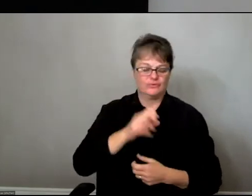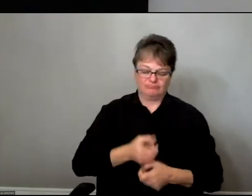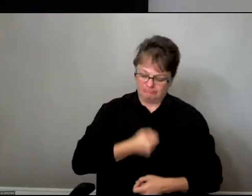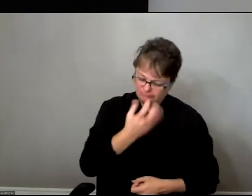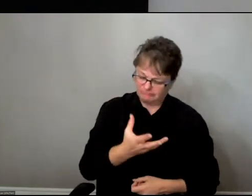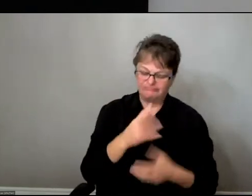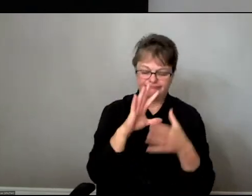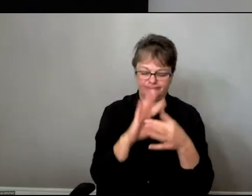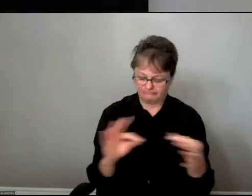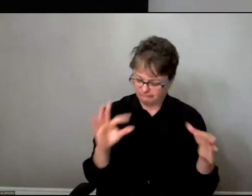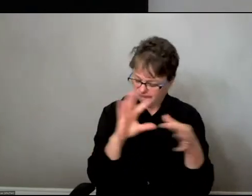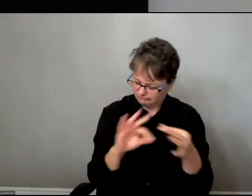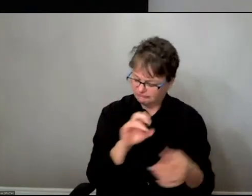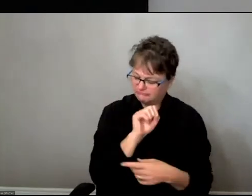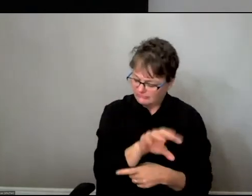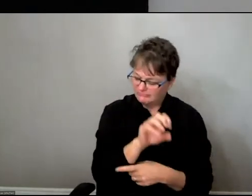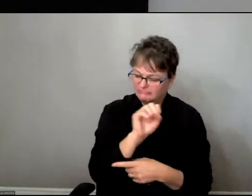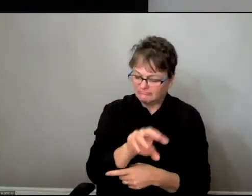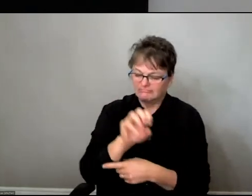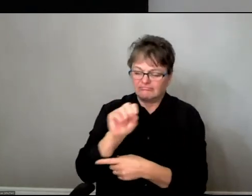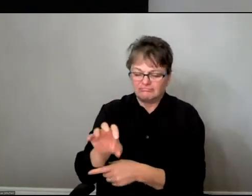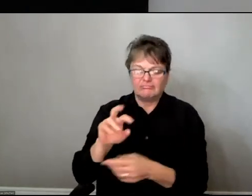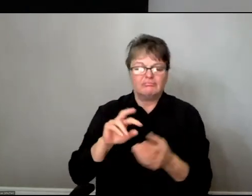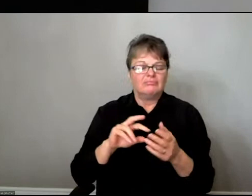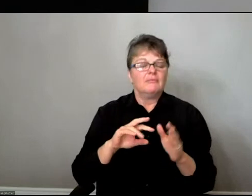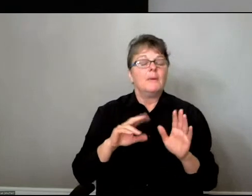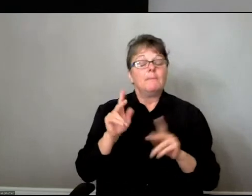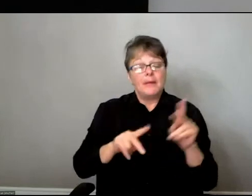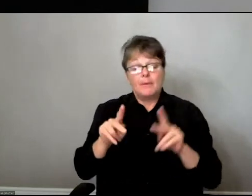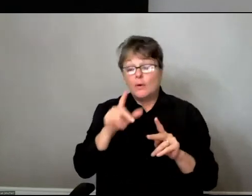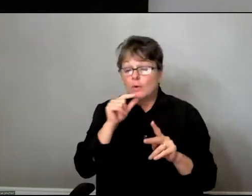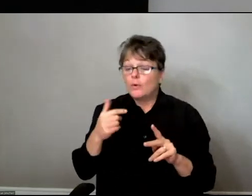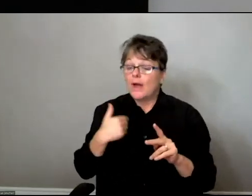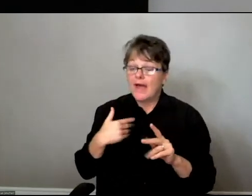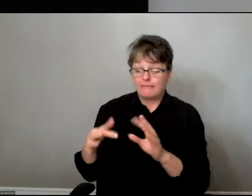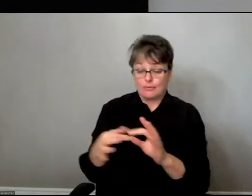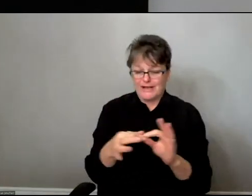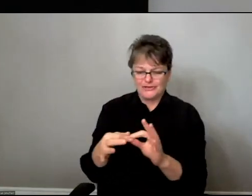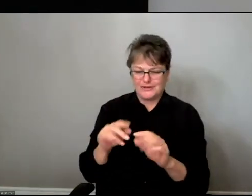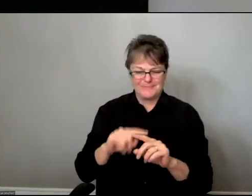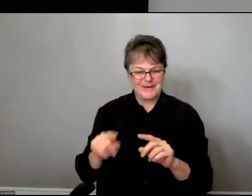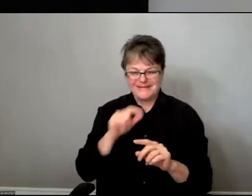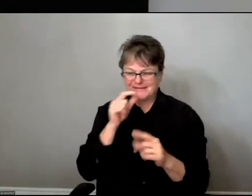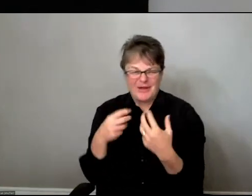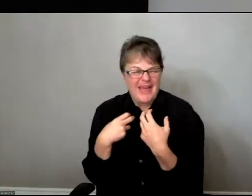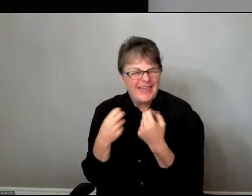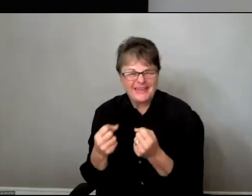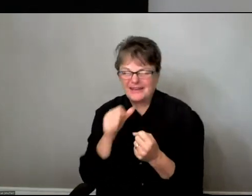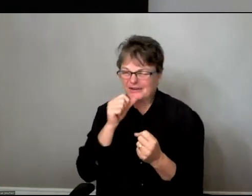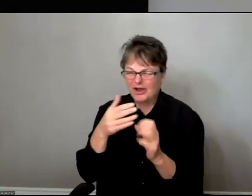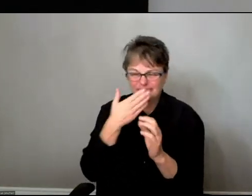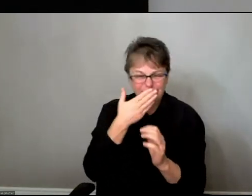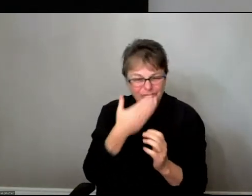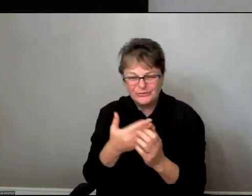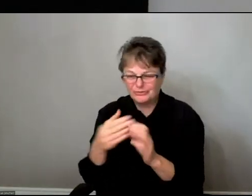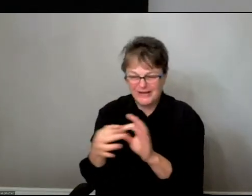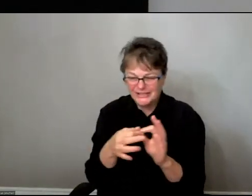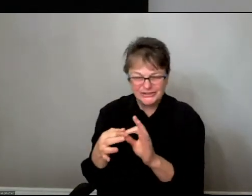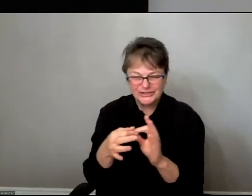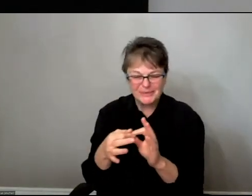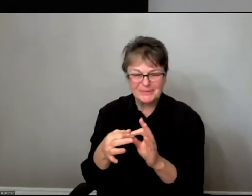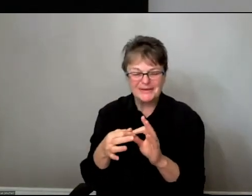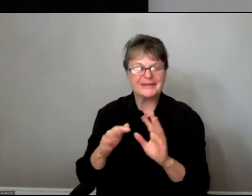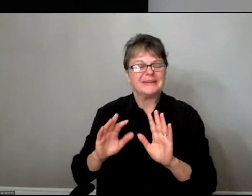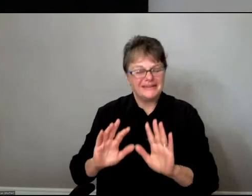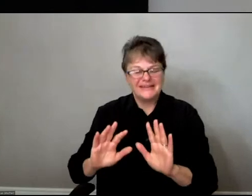relationships know what can happen. Luckily, not all relationships end like Julianne's did, but